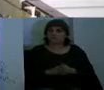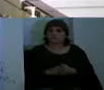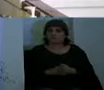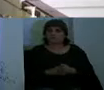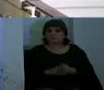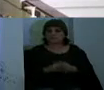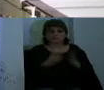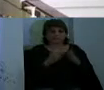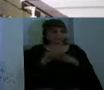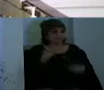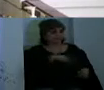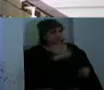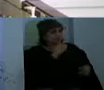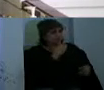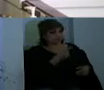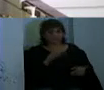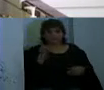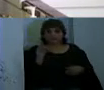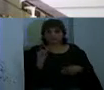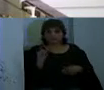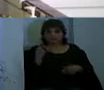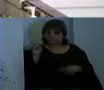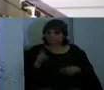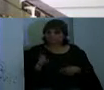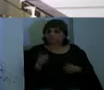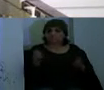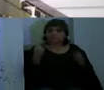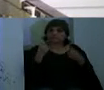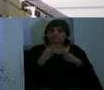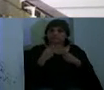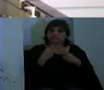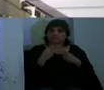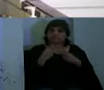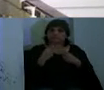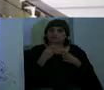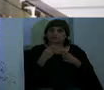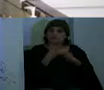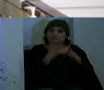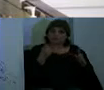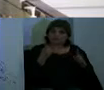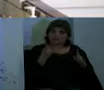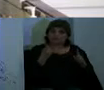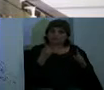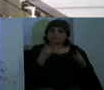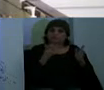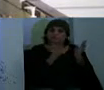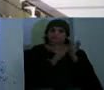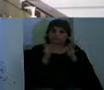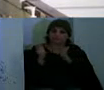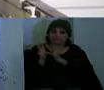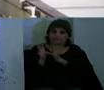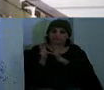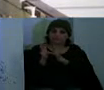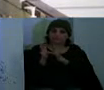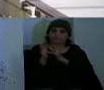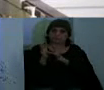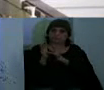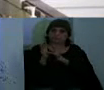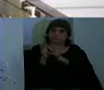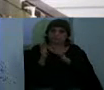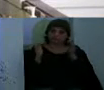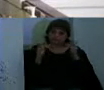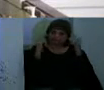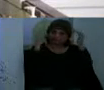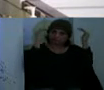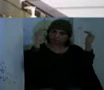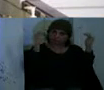whatever we say or do must come at the preeminence, the rank, the power of